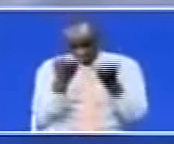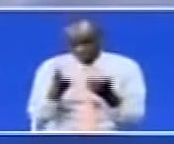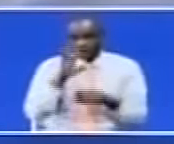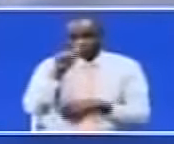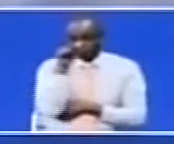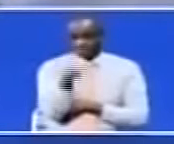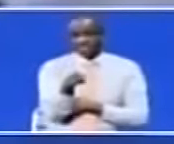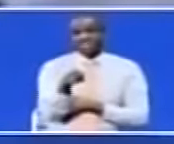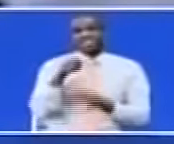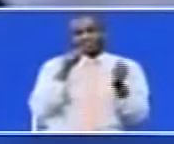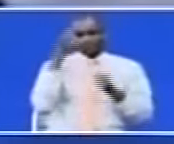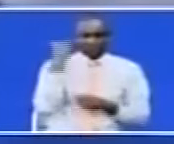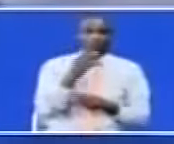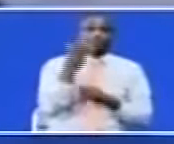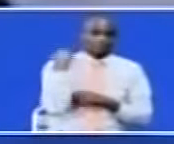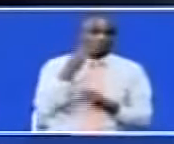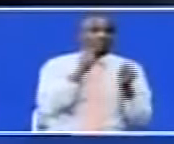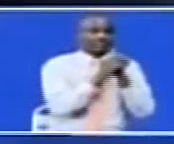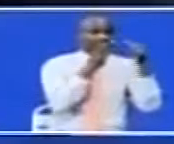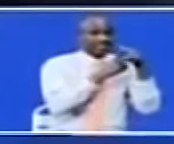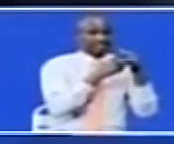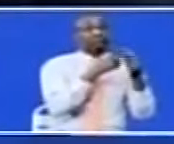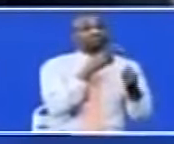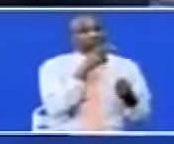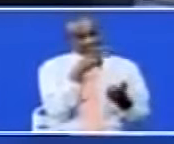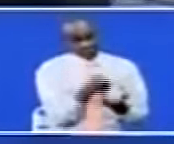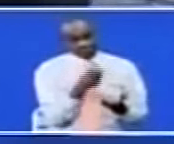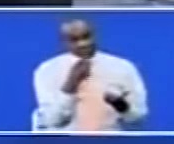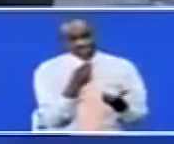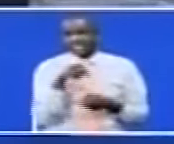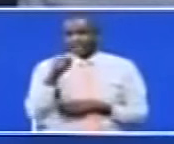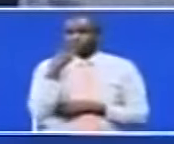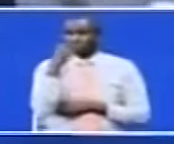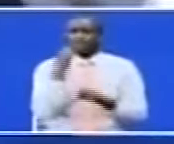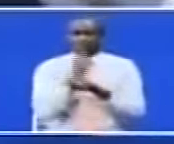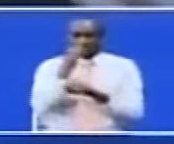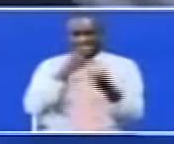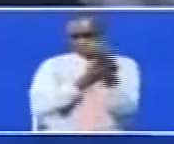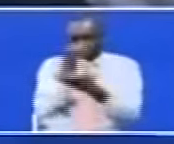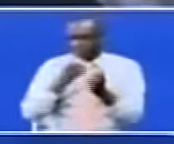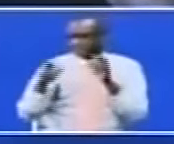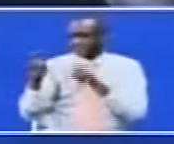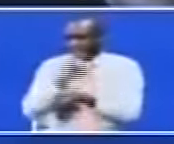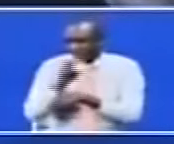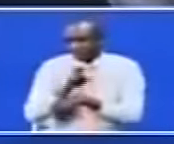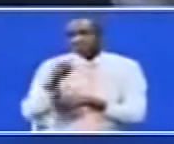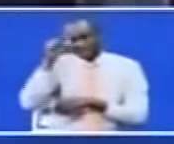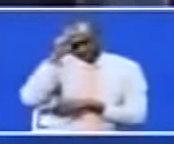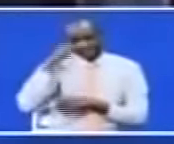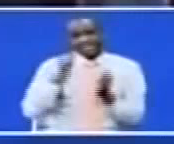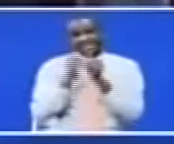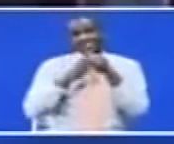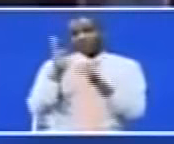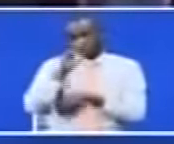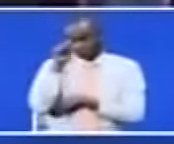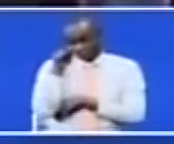produced compared to 17 shillings offered previously. According to the 2015 economic survey, the government earned 19 billion